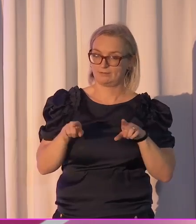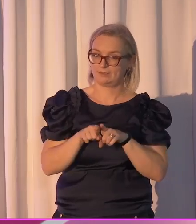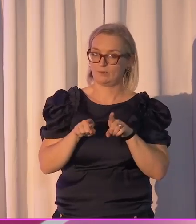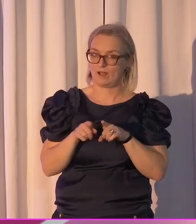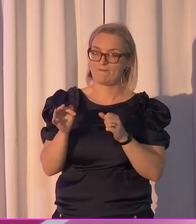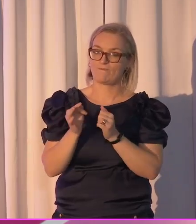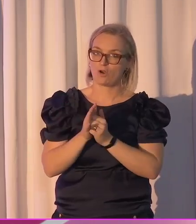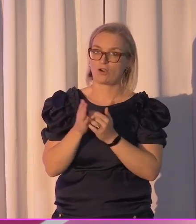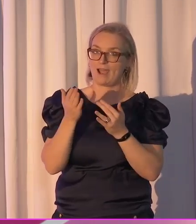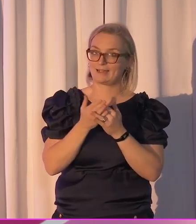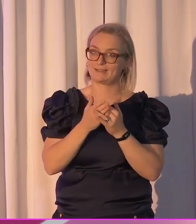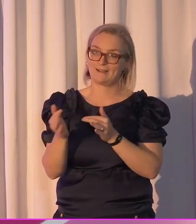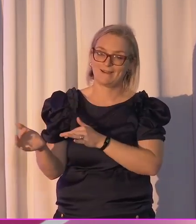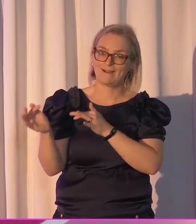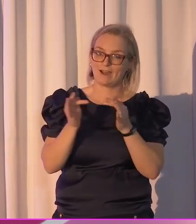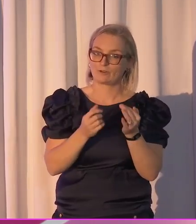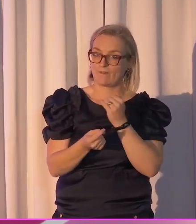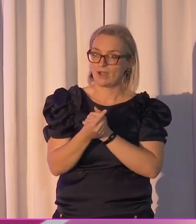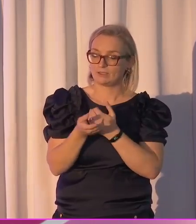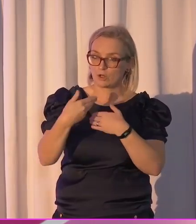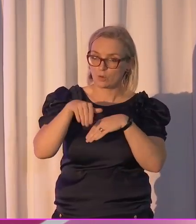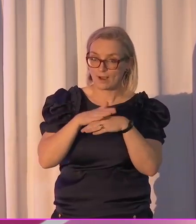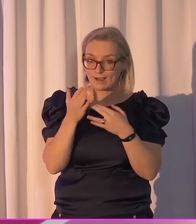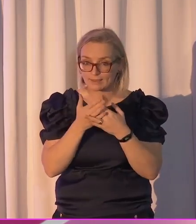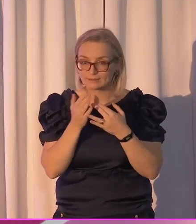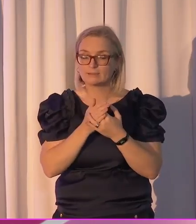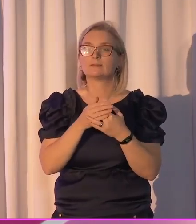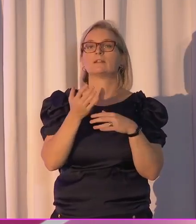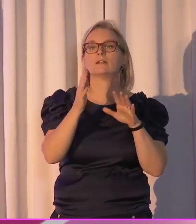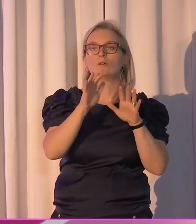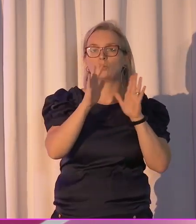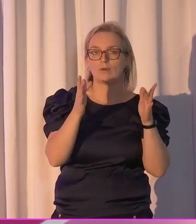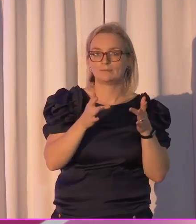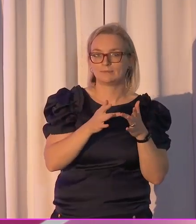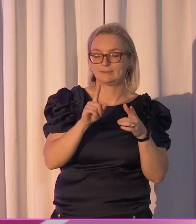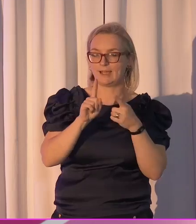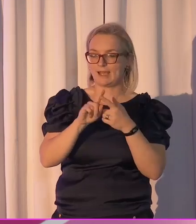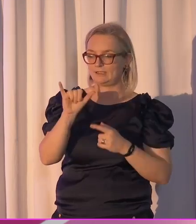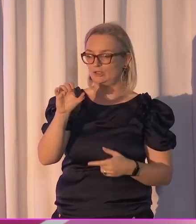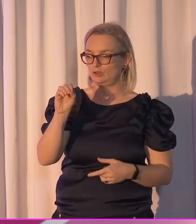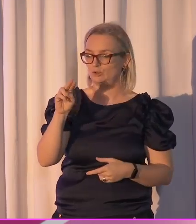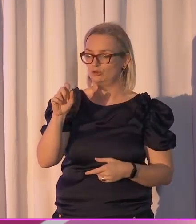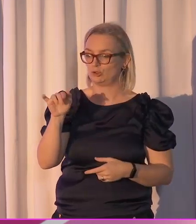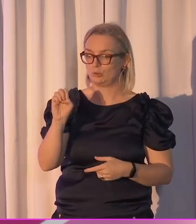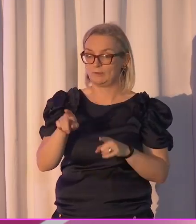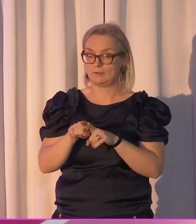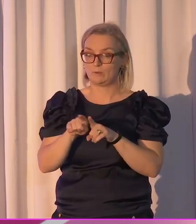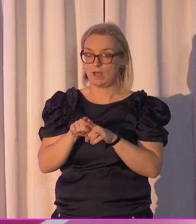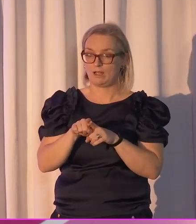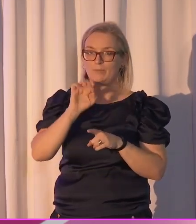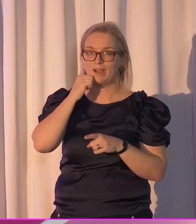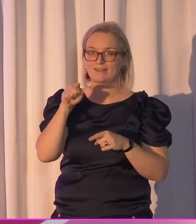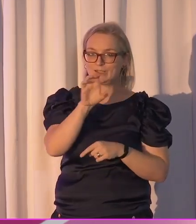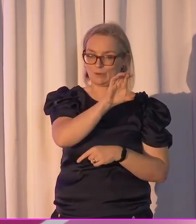after the event. So we'll have that available on our website and our YouTube channel in the coming weeks. As this is a Zoom